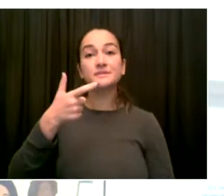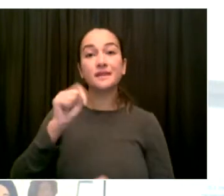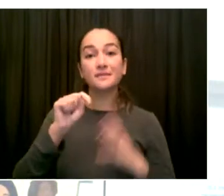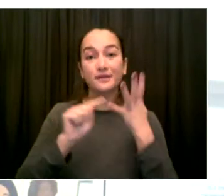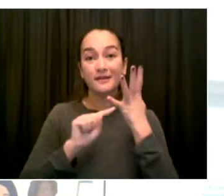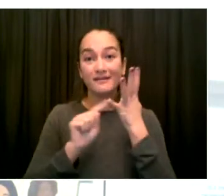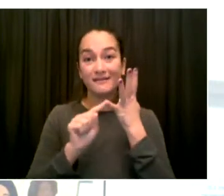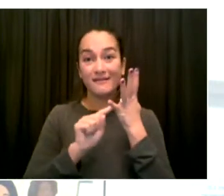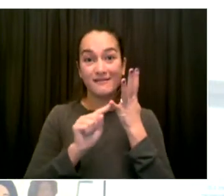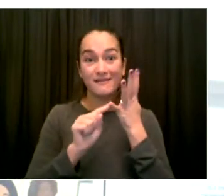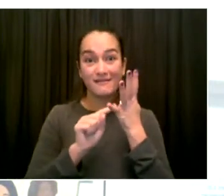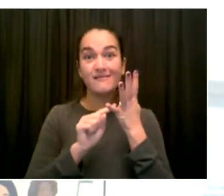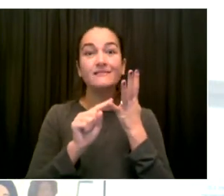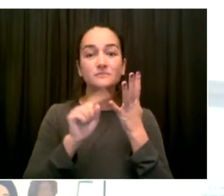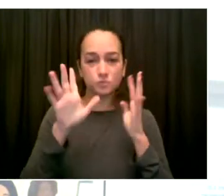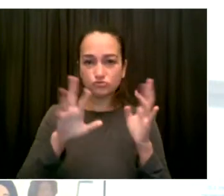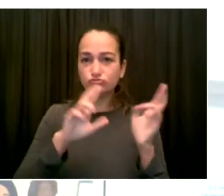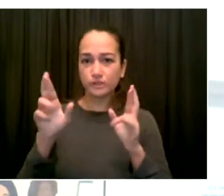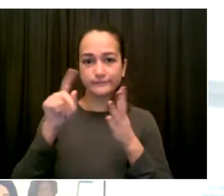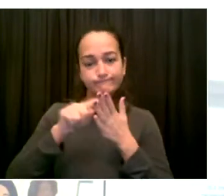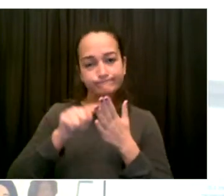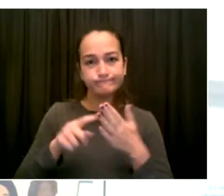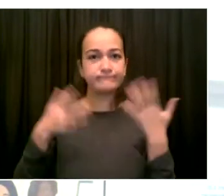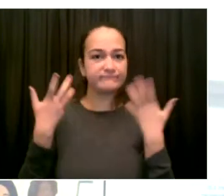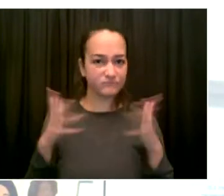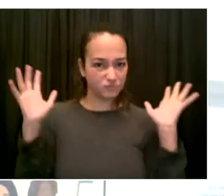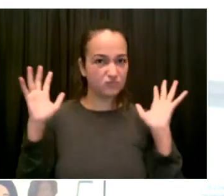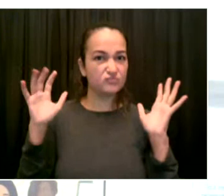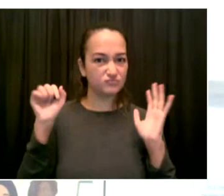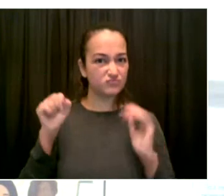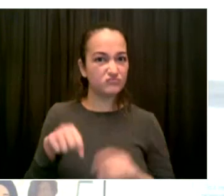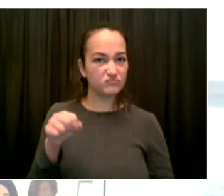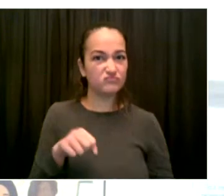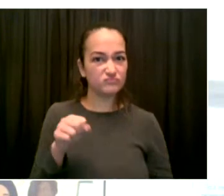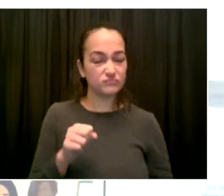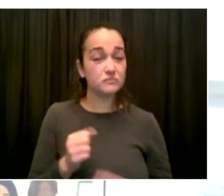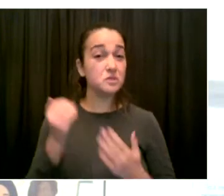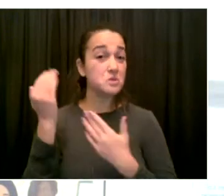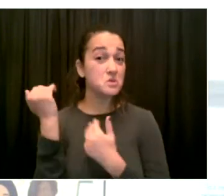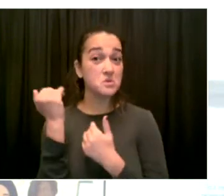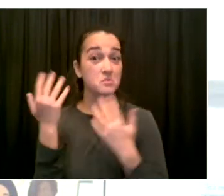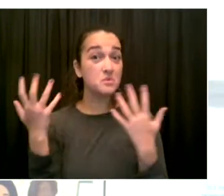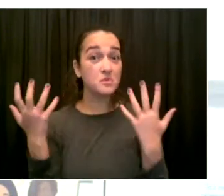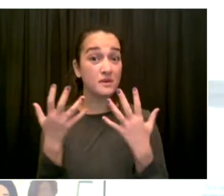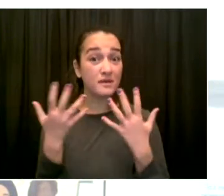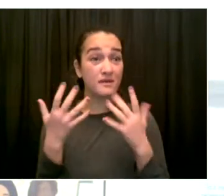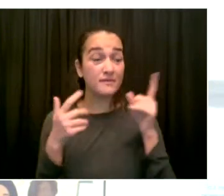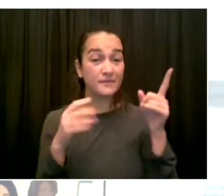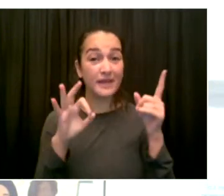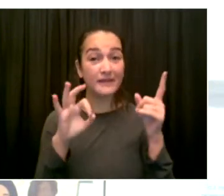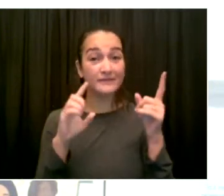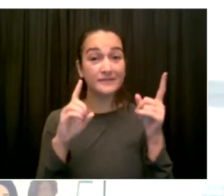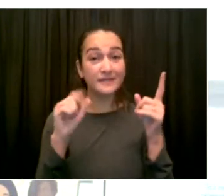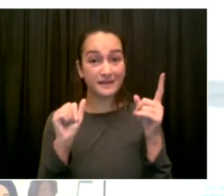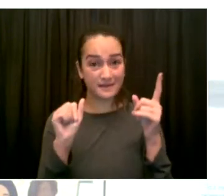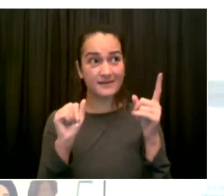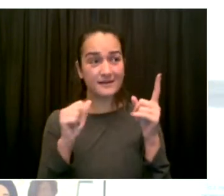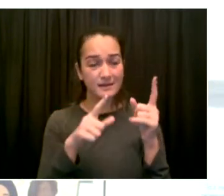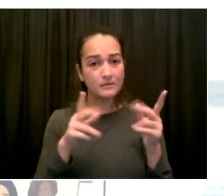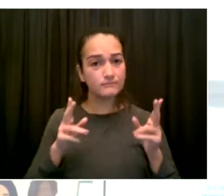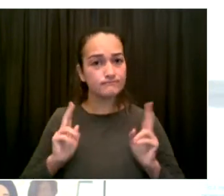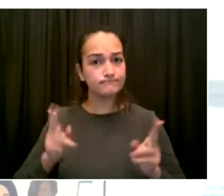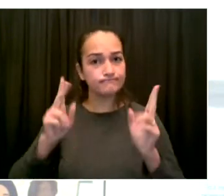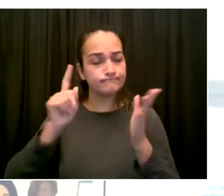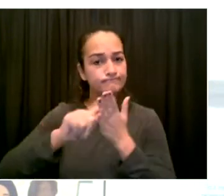FDA has to deal with this with a tremendous sense of urgency, both because of what the mayor said, this